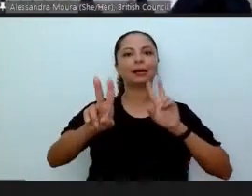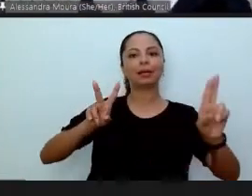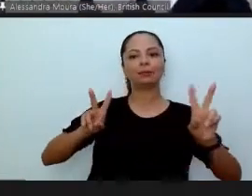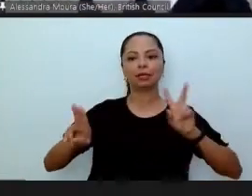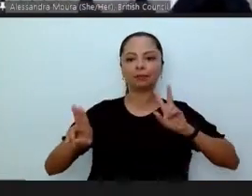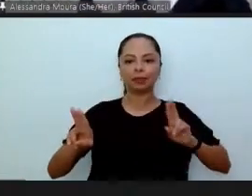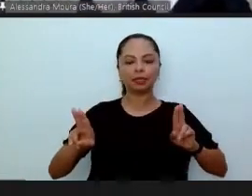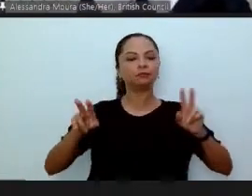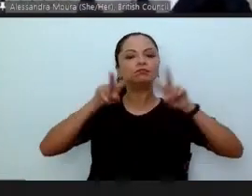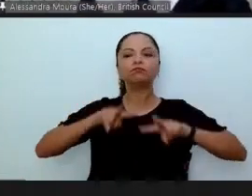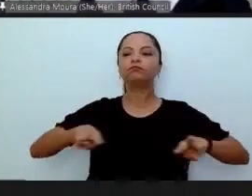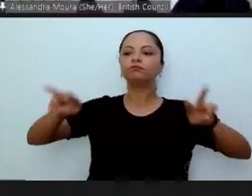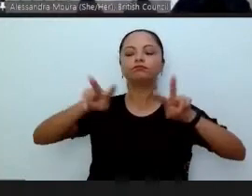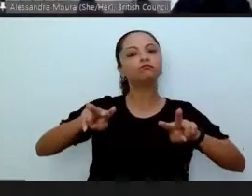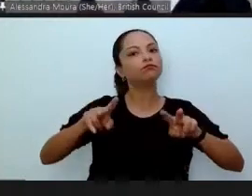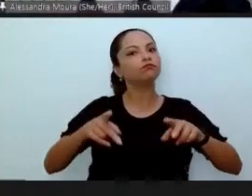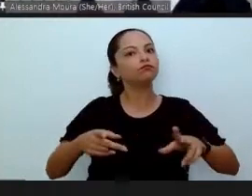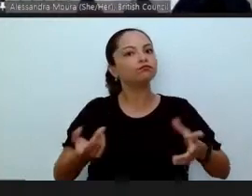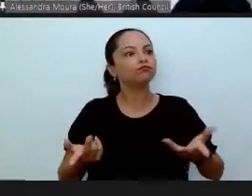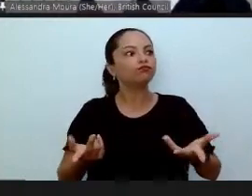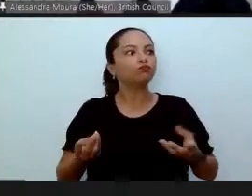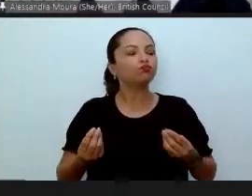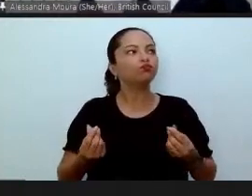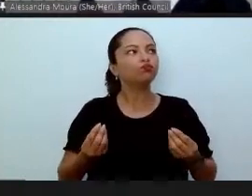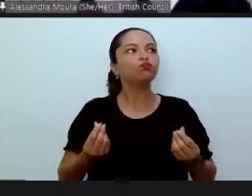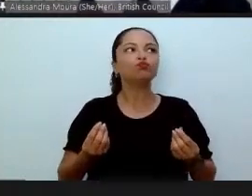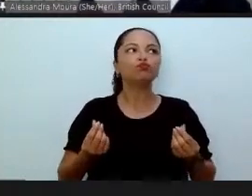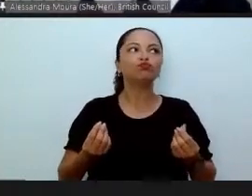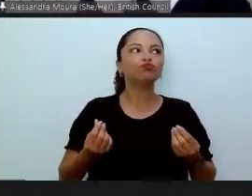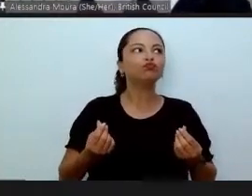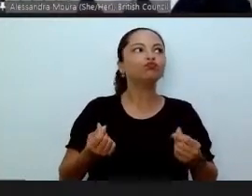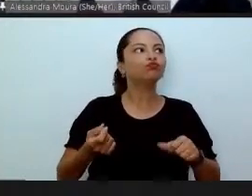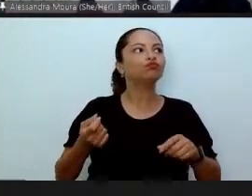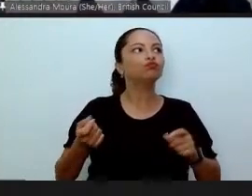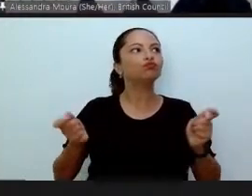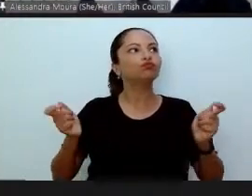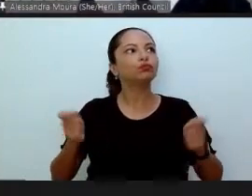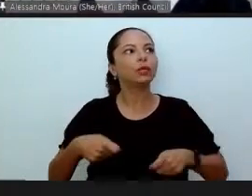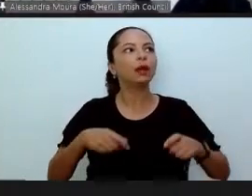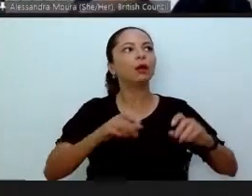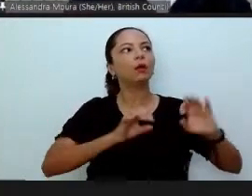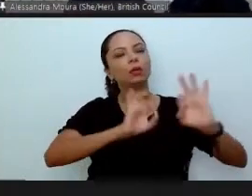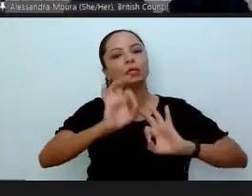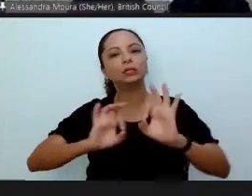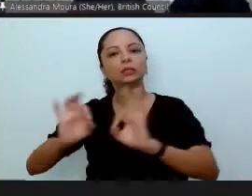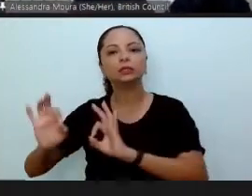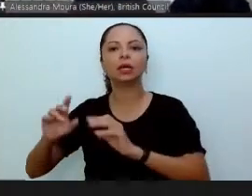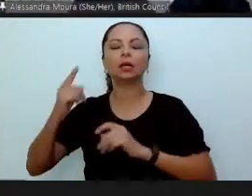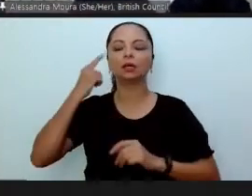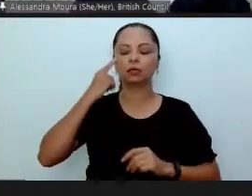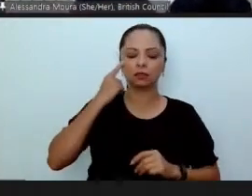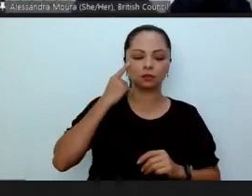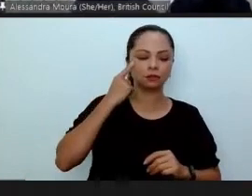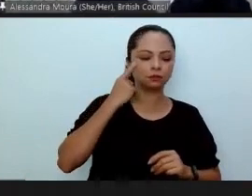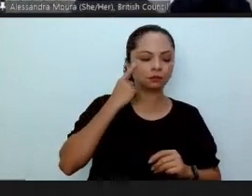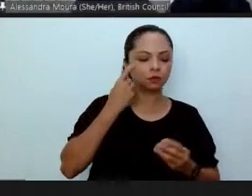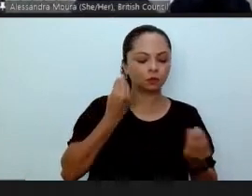and arrange a peer observation, and you can support a teacher when they're having a particular issue or